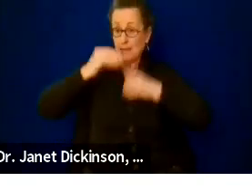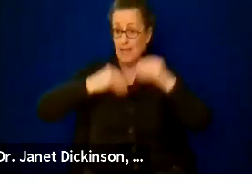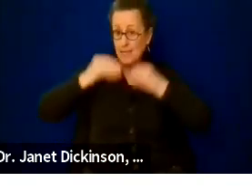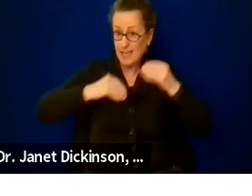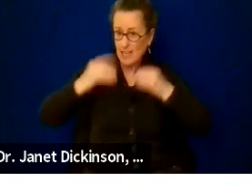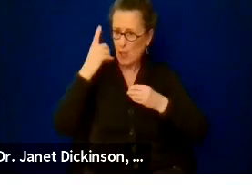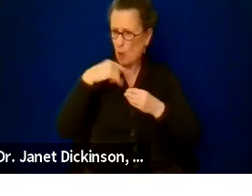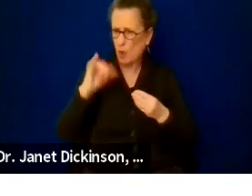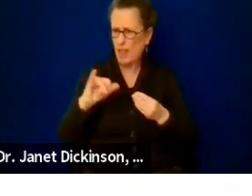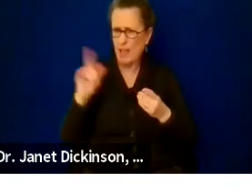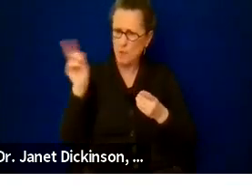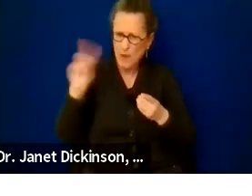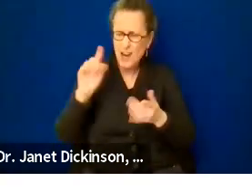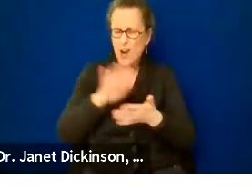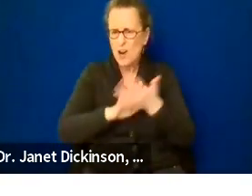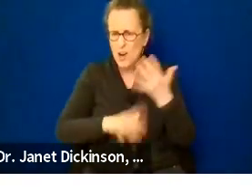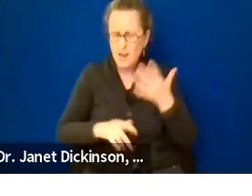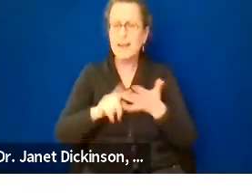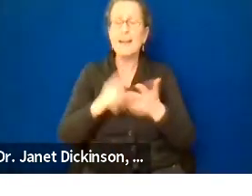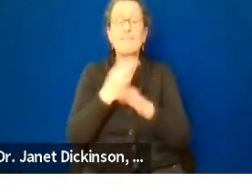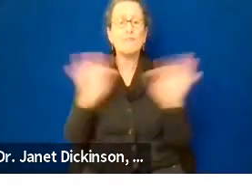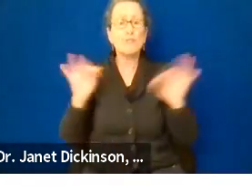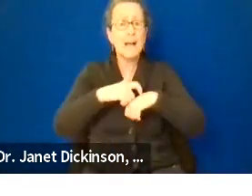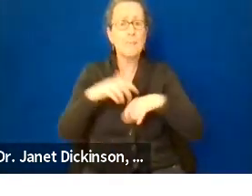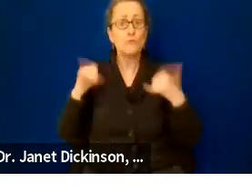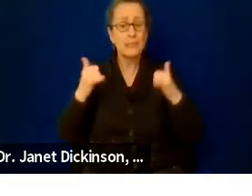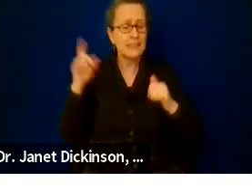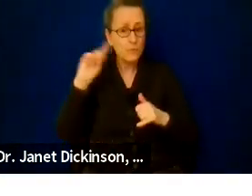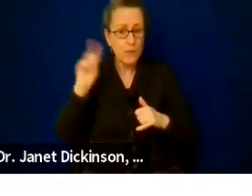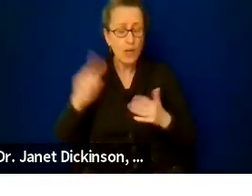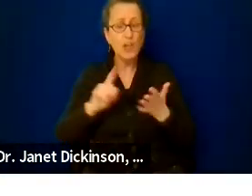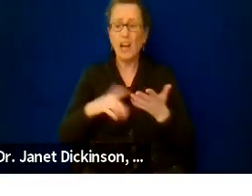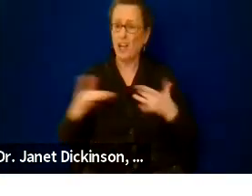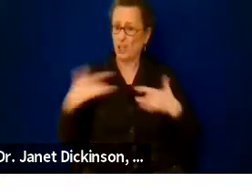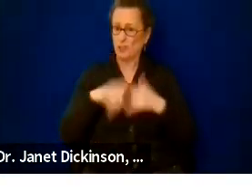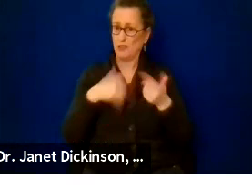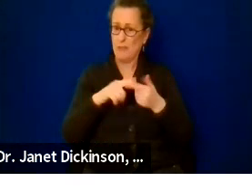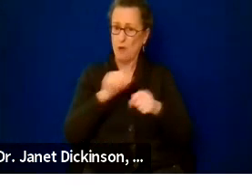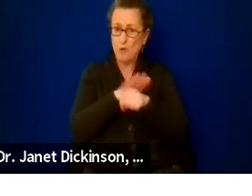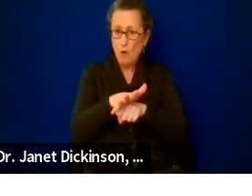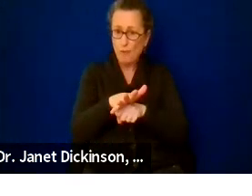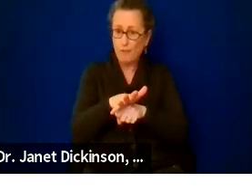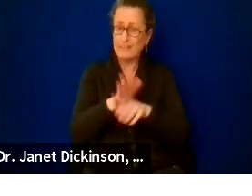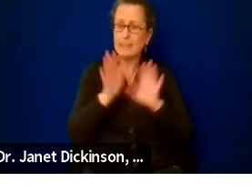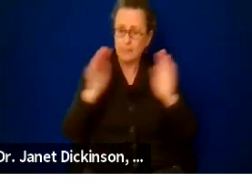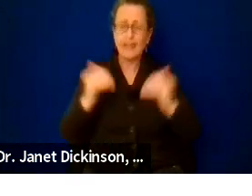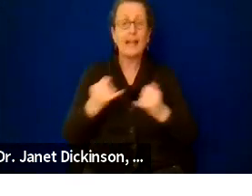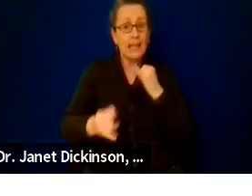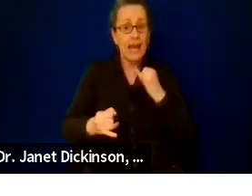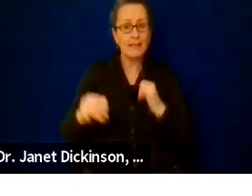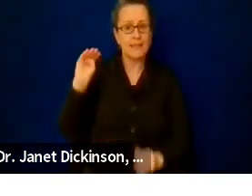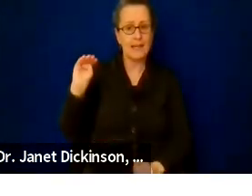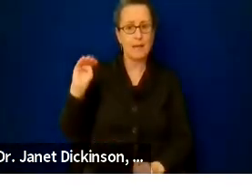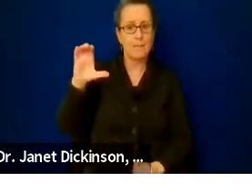classrooms, COVID concerns, and last but not least, MCAS. And so the first couple of questions I'll point towards